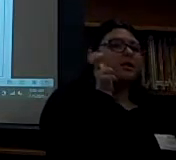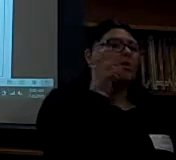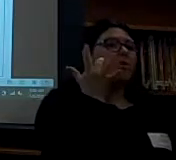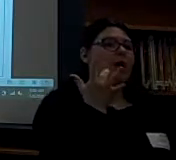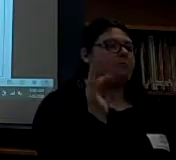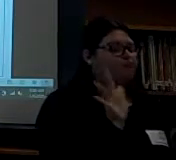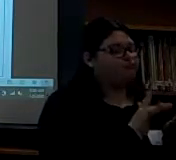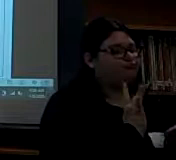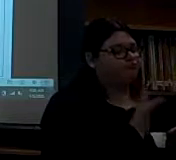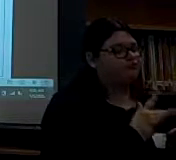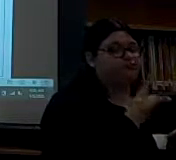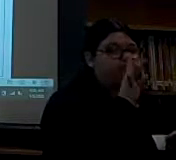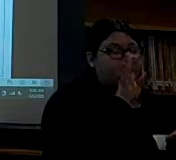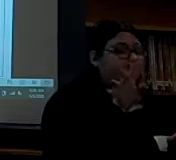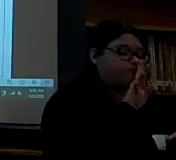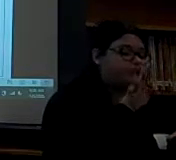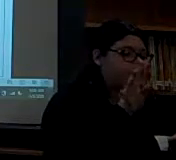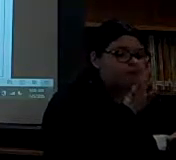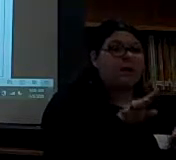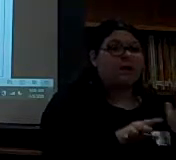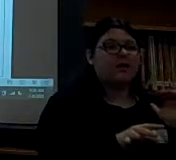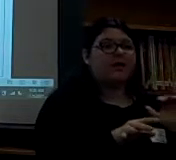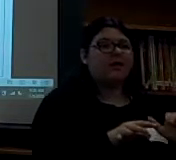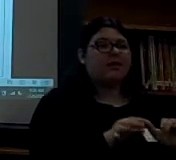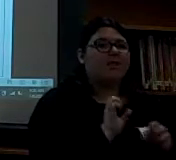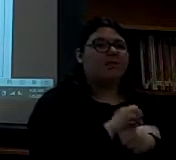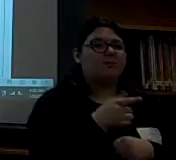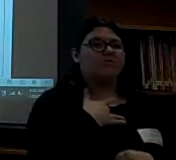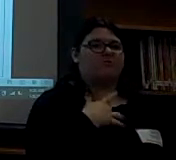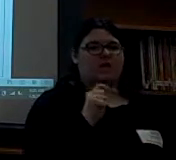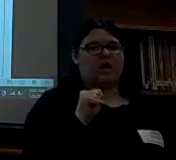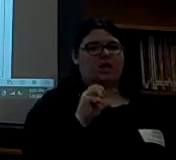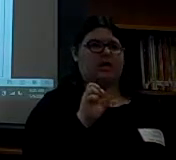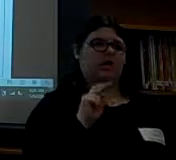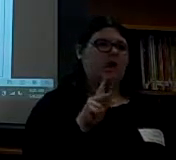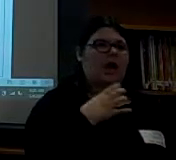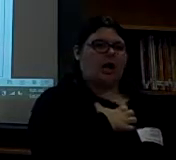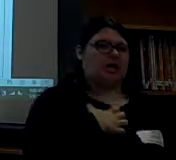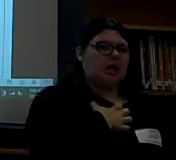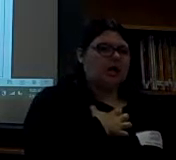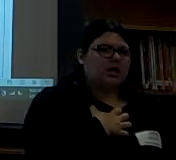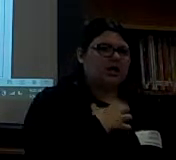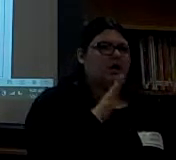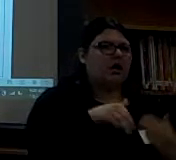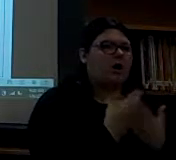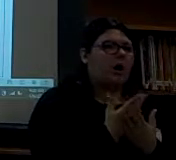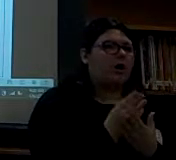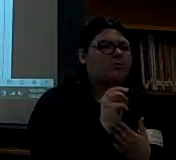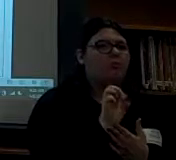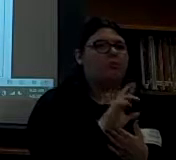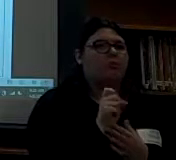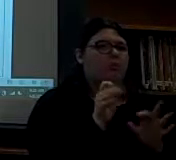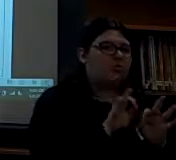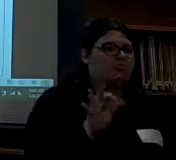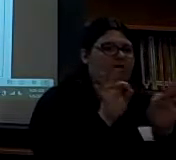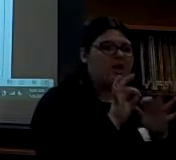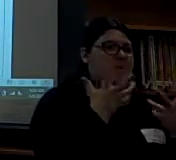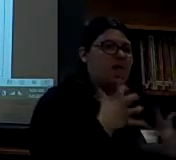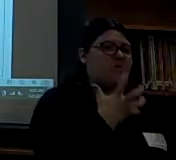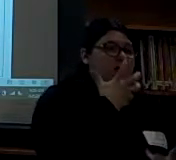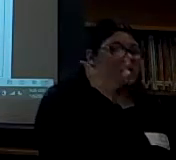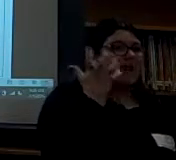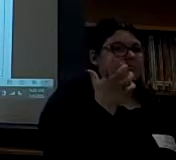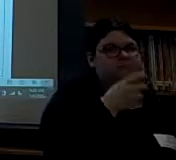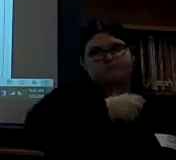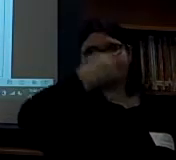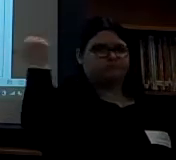their device, and they're just ignoring you, that's going to put you into yuck. And you know what? All of your morals and your values, I don't want to yell at my kid, they've gone out the window. When we